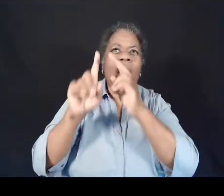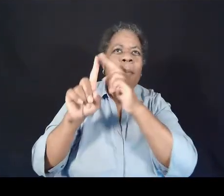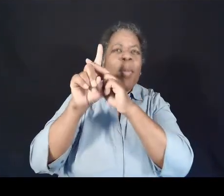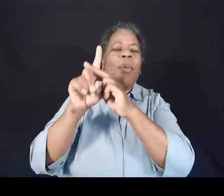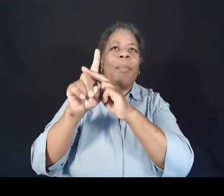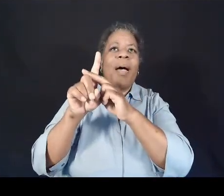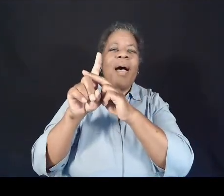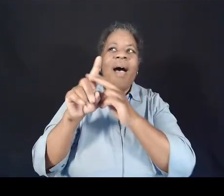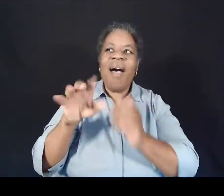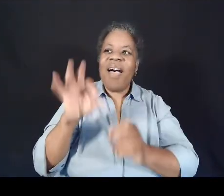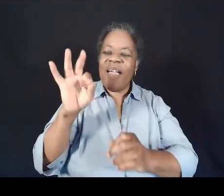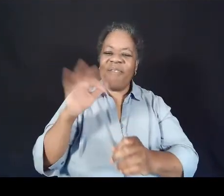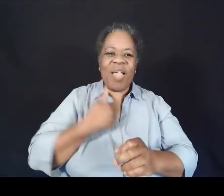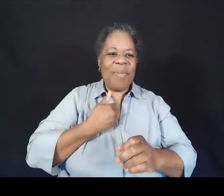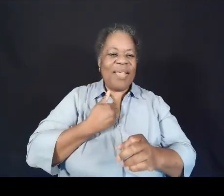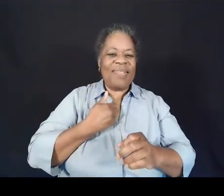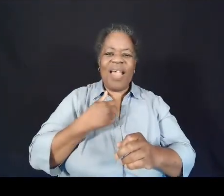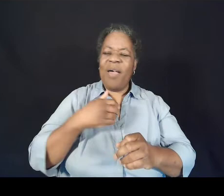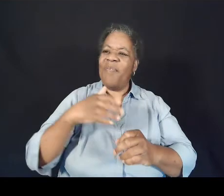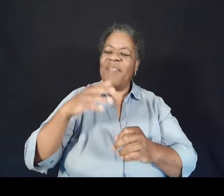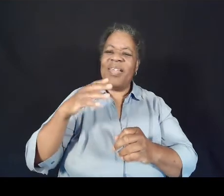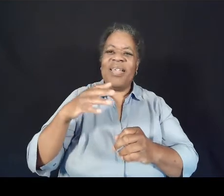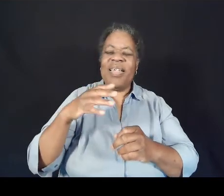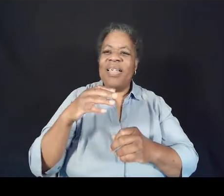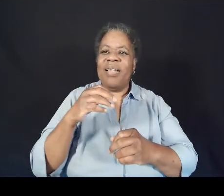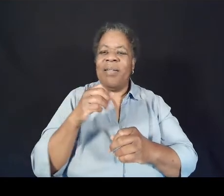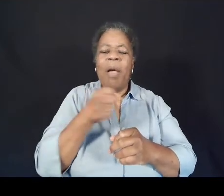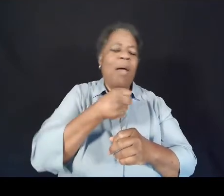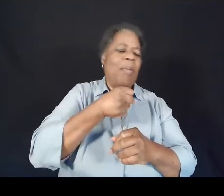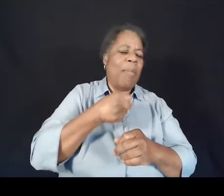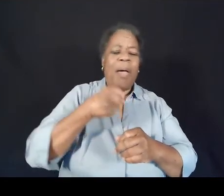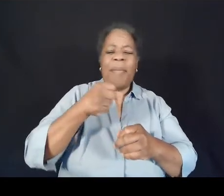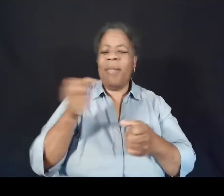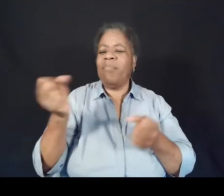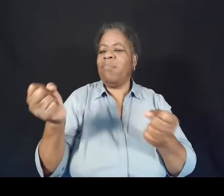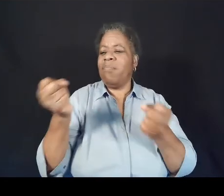found myself singing it alone in the car.